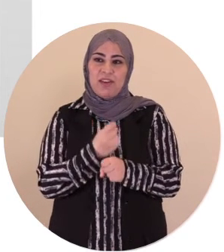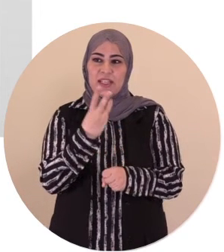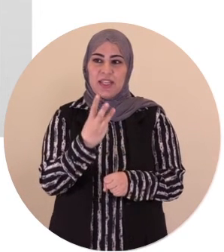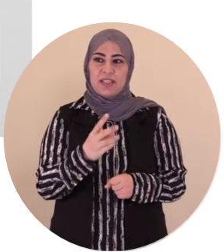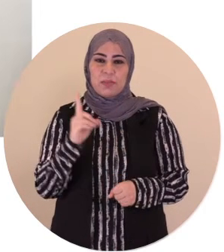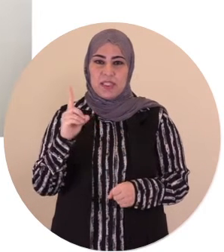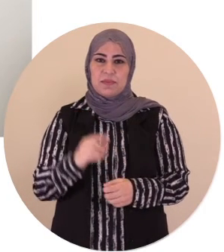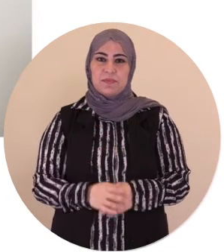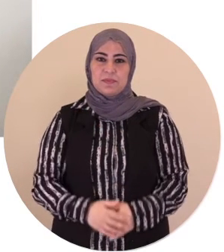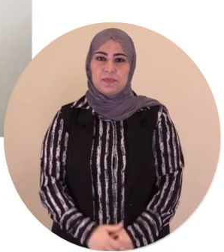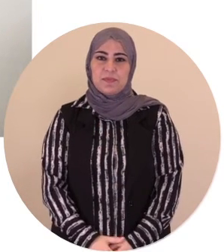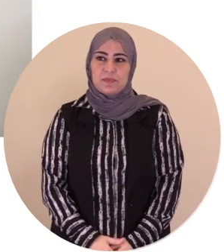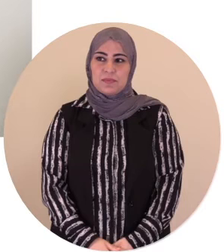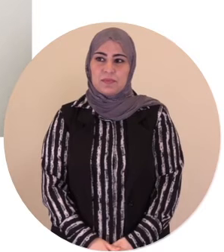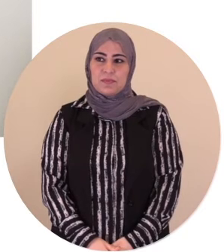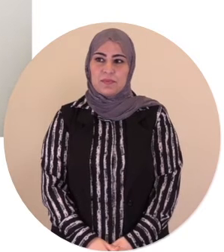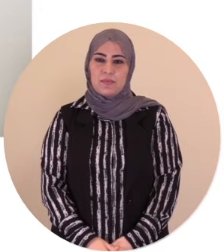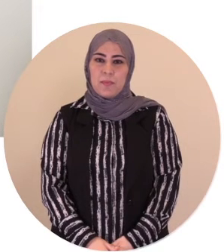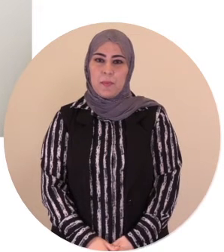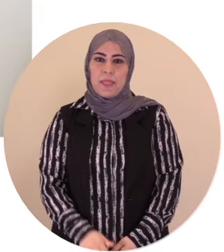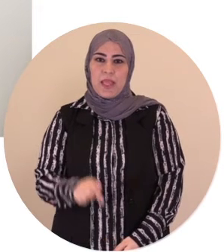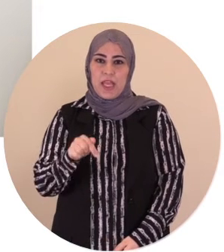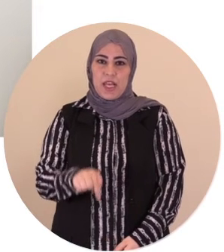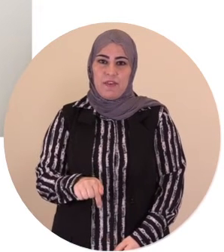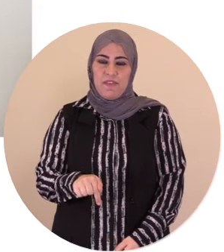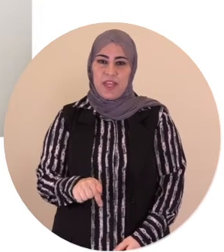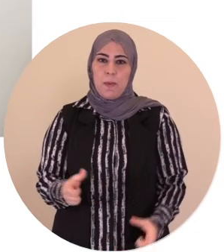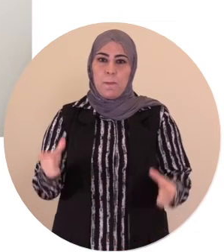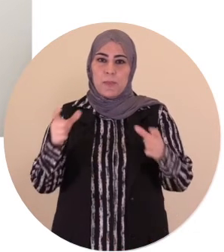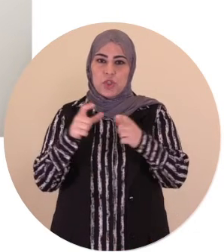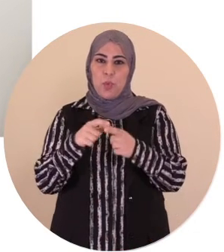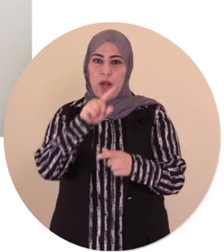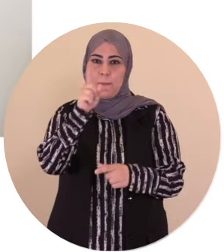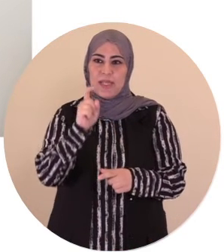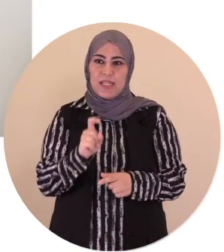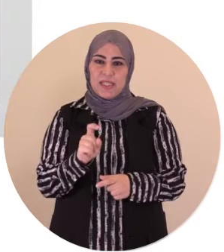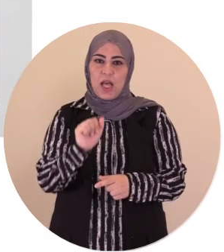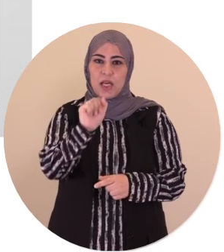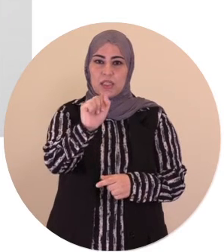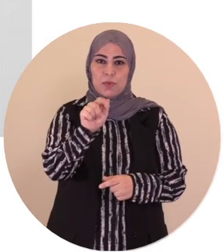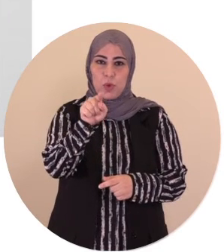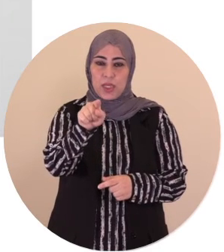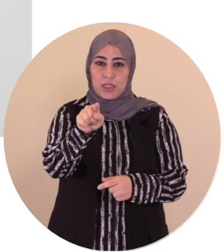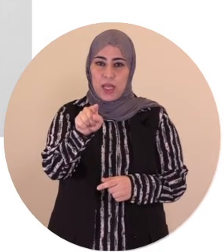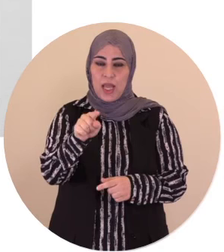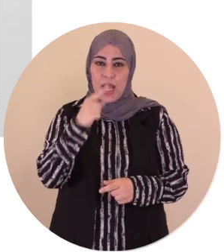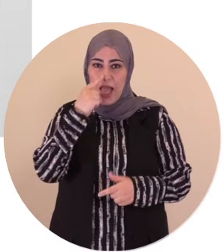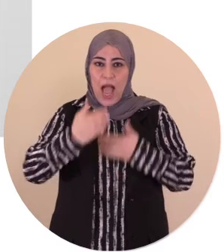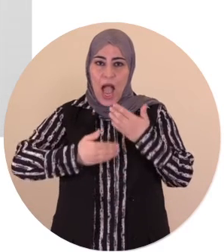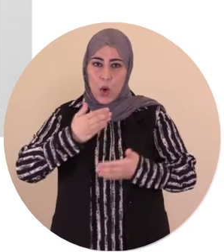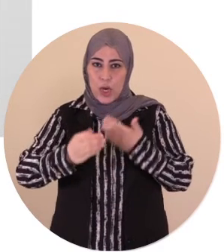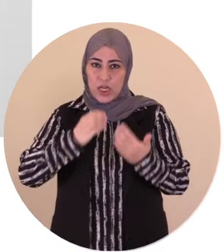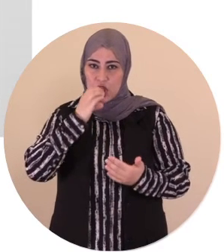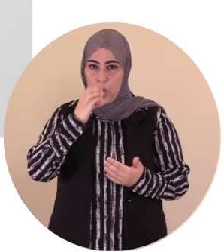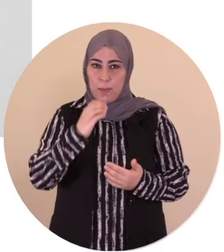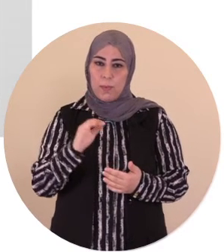left. Here you have a set of questions for you. Take some time to read them, guess the answers, and then check